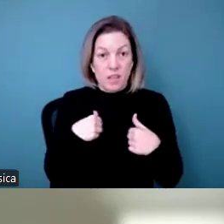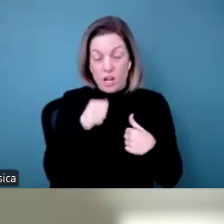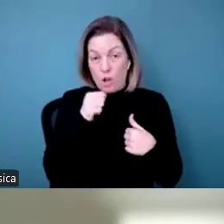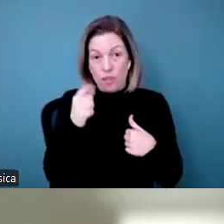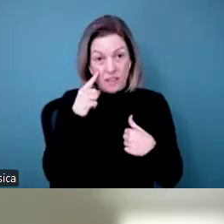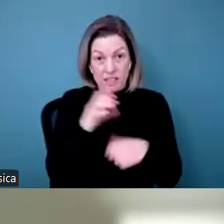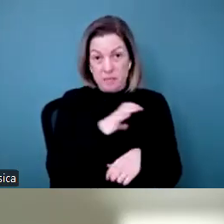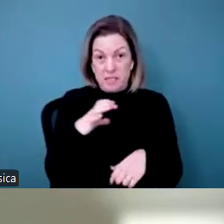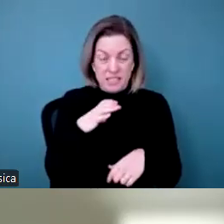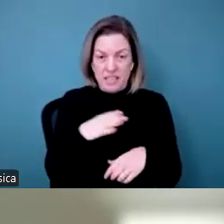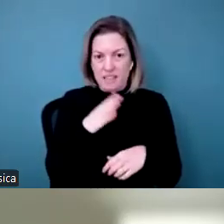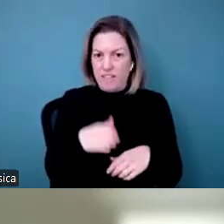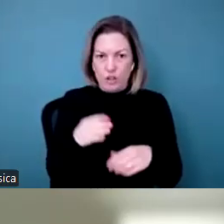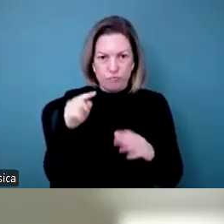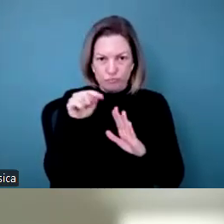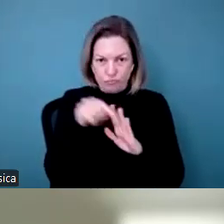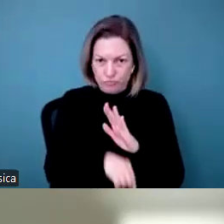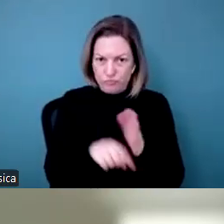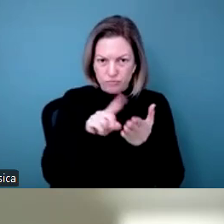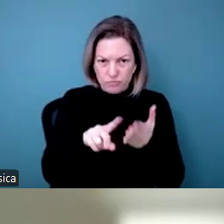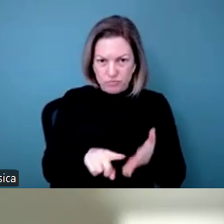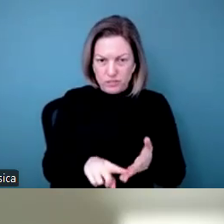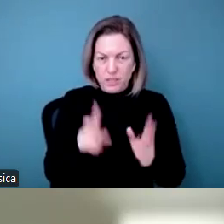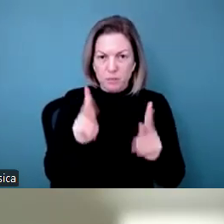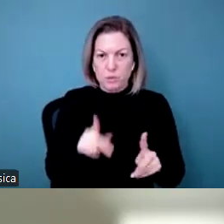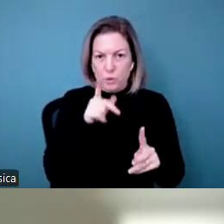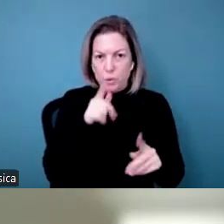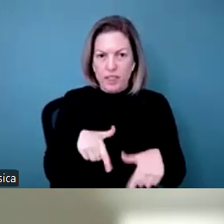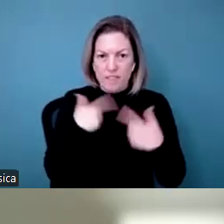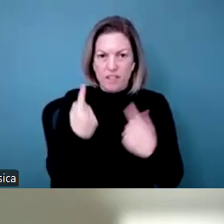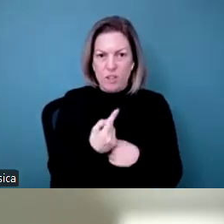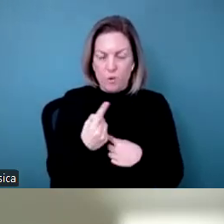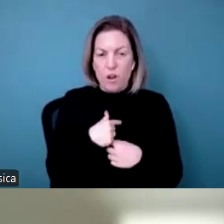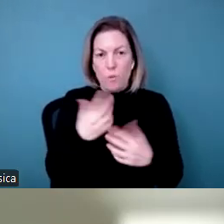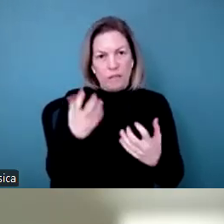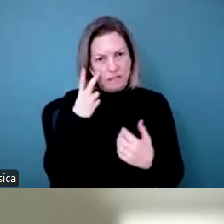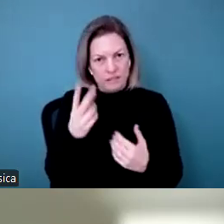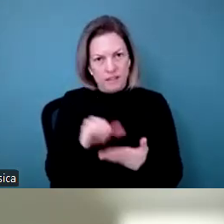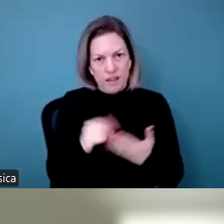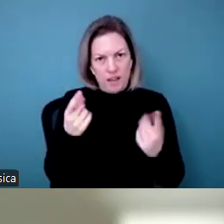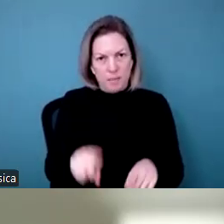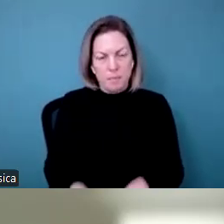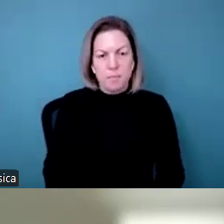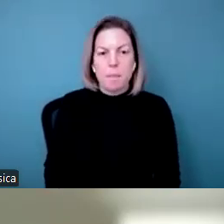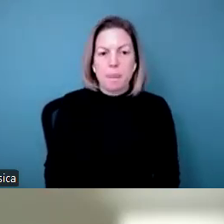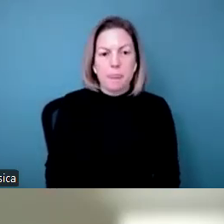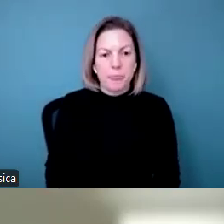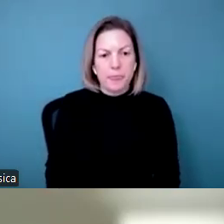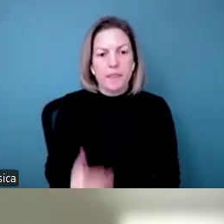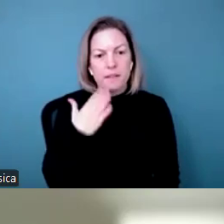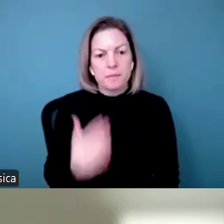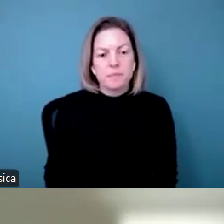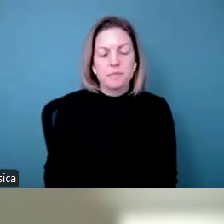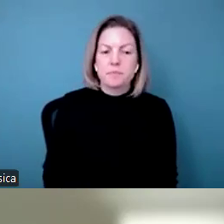has ever done a deep dive into people living alone. So I would love to see that happen. Thank you.